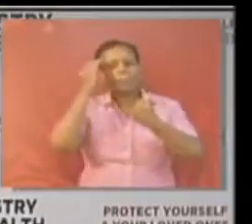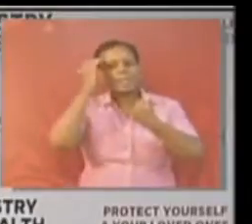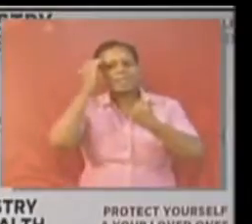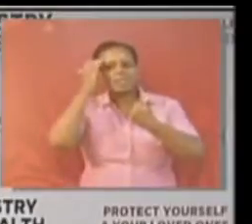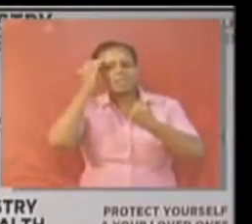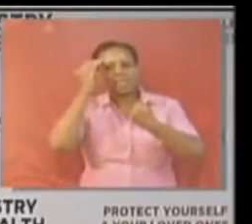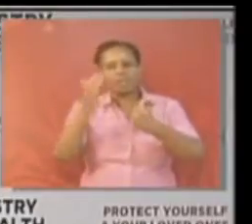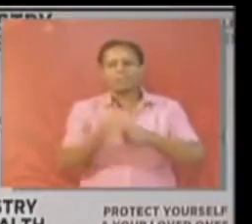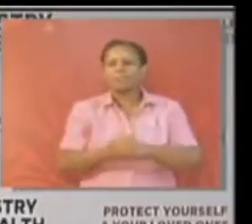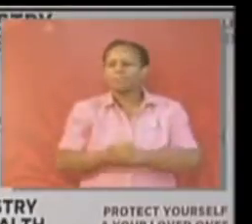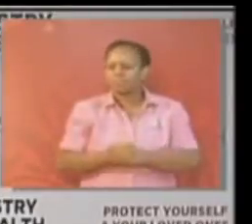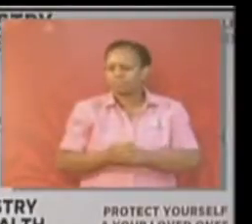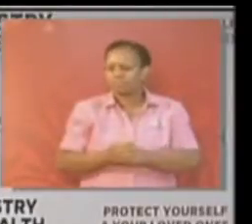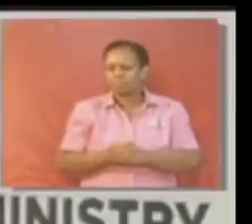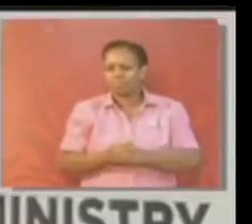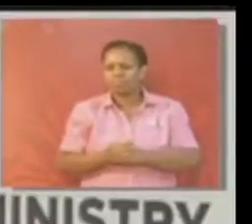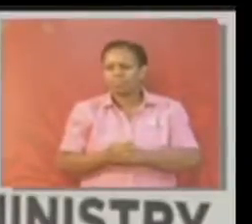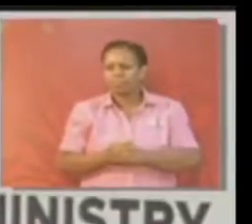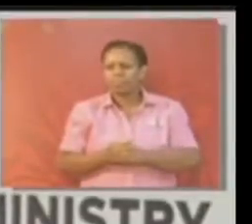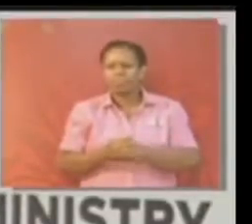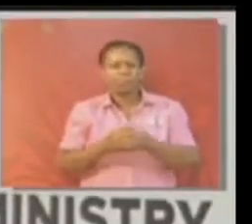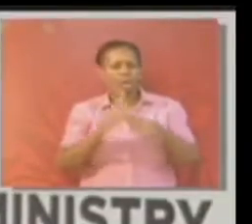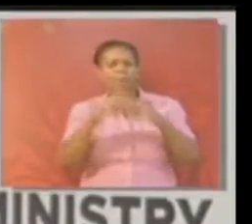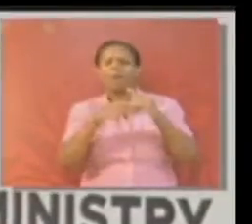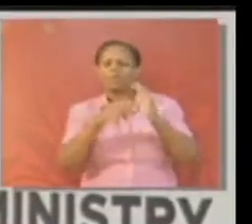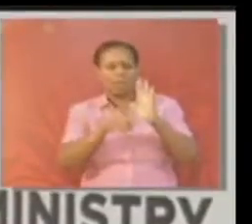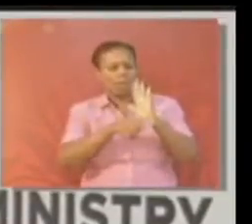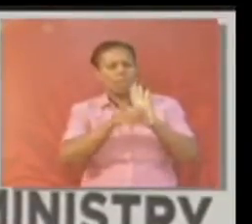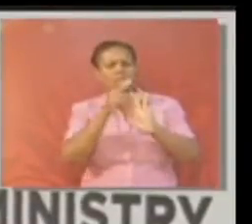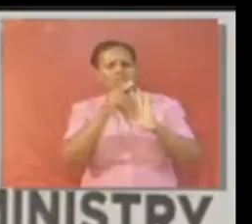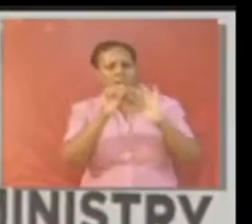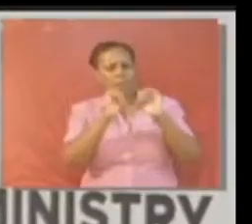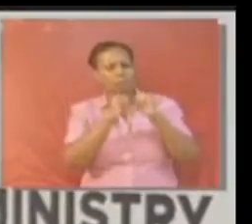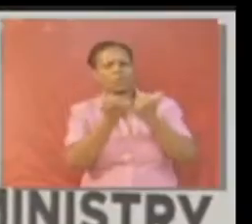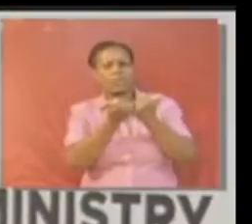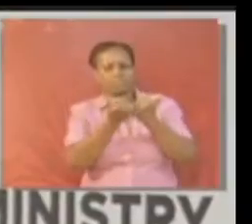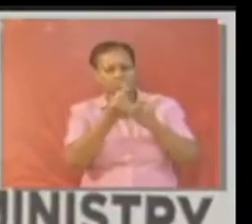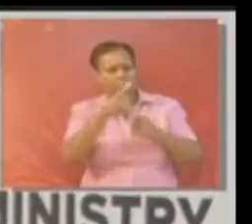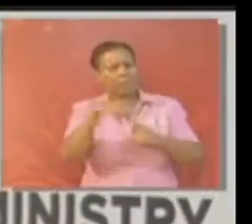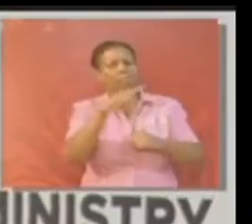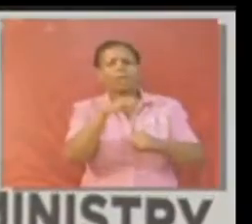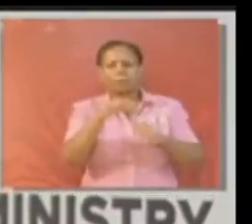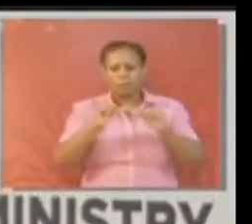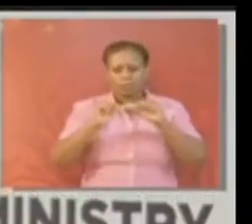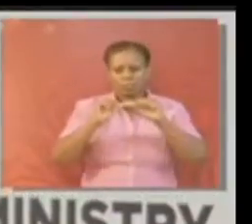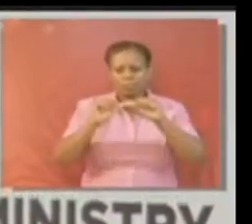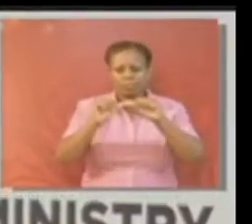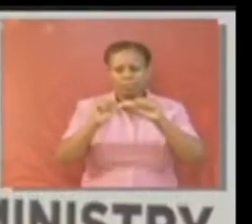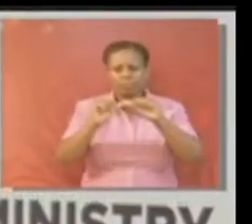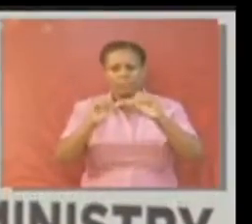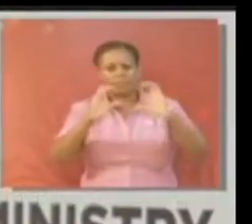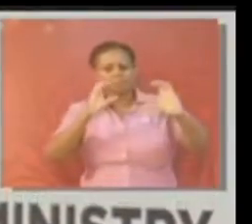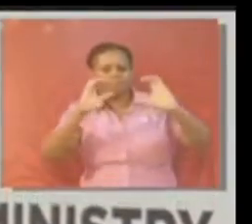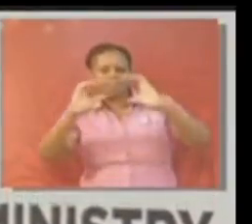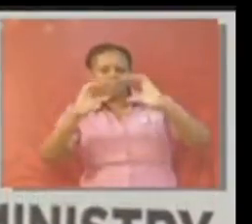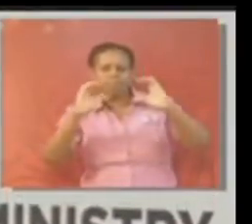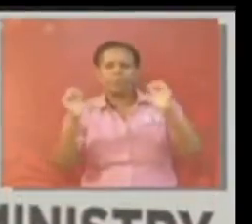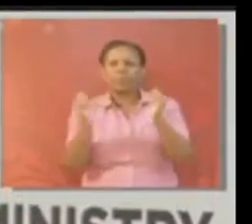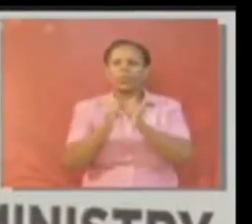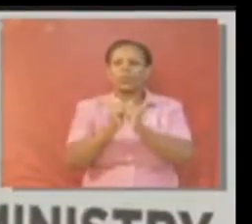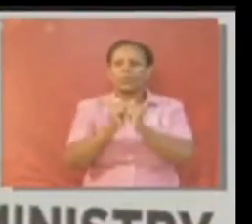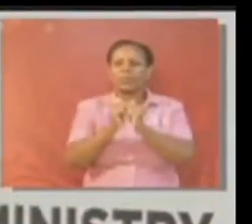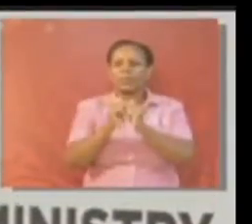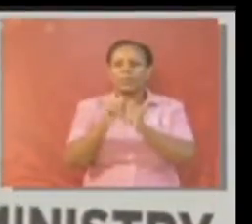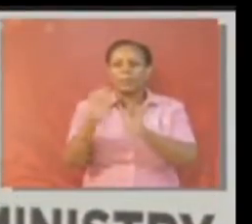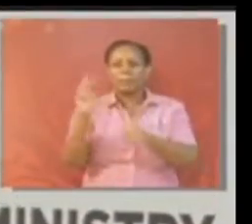The Hotel Association has been in constant communication with both the CMOH in Tobago as well as the Caribbean Public